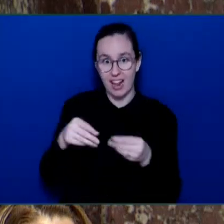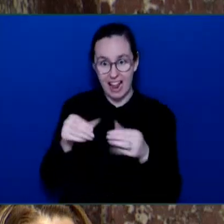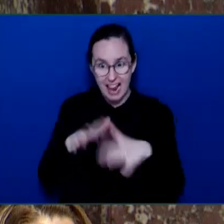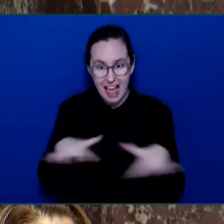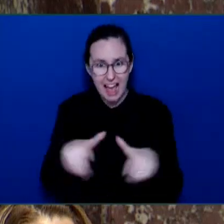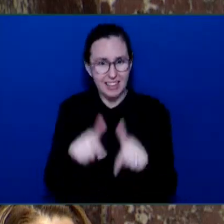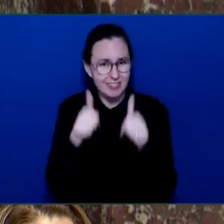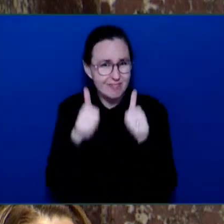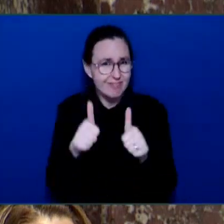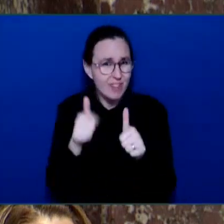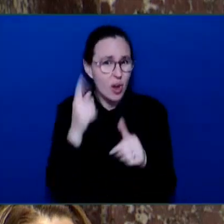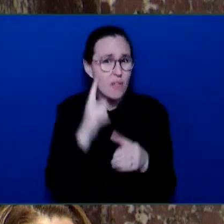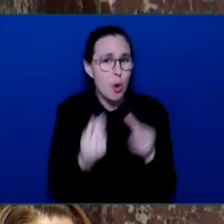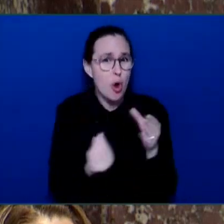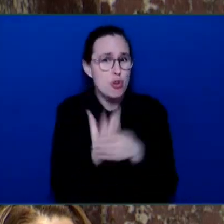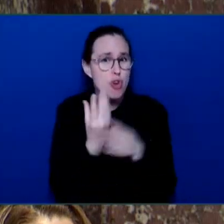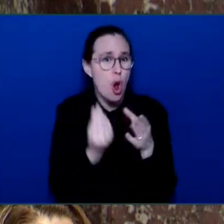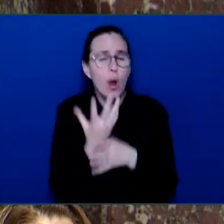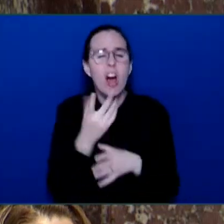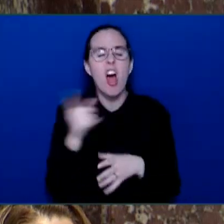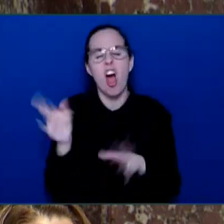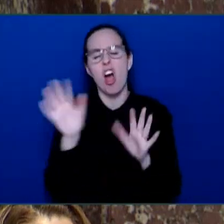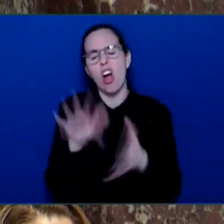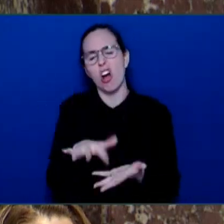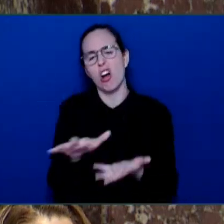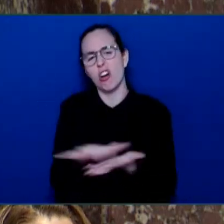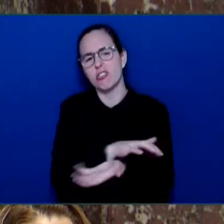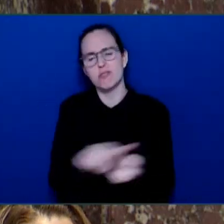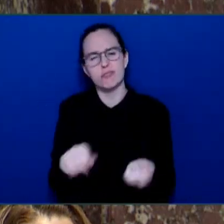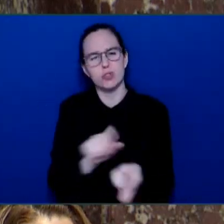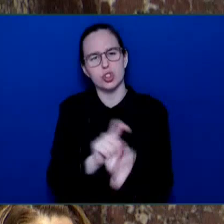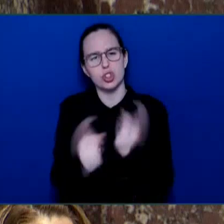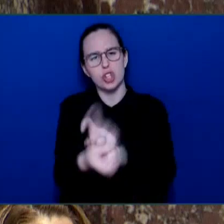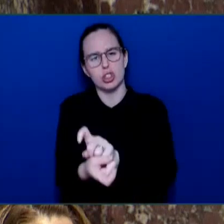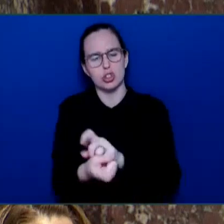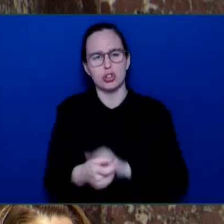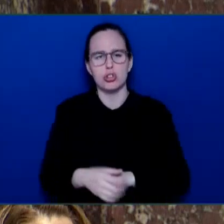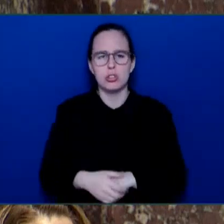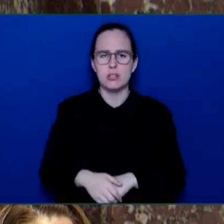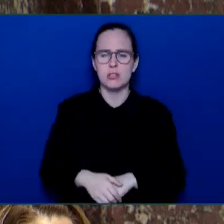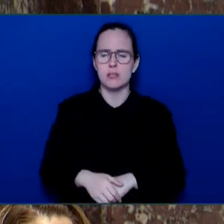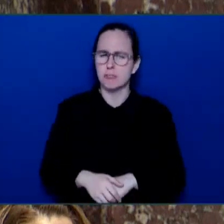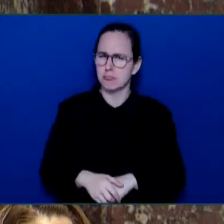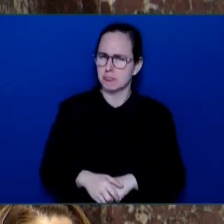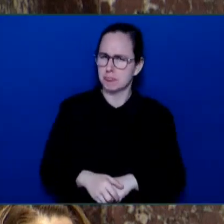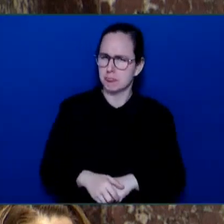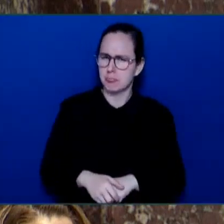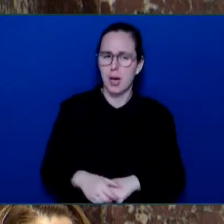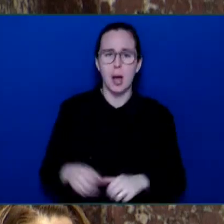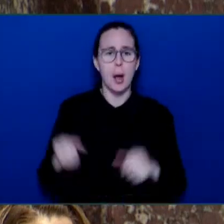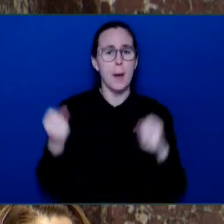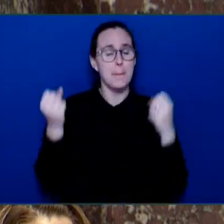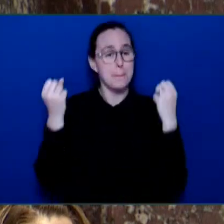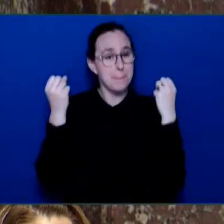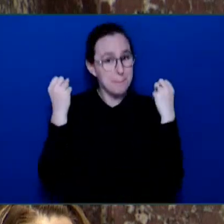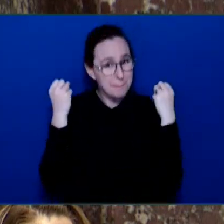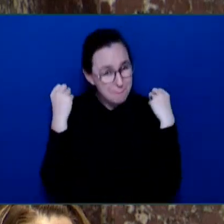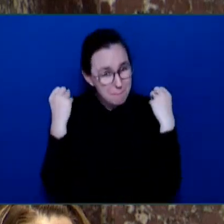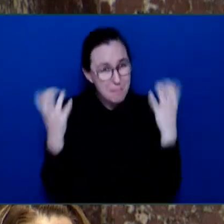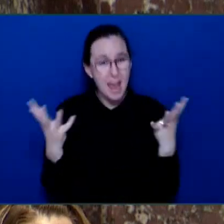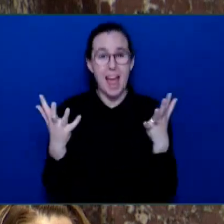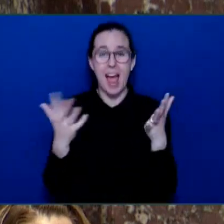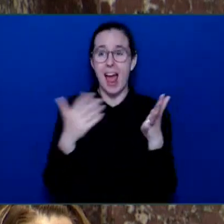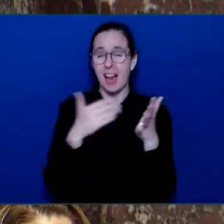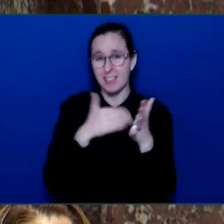marginal agricultural land available in British Columbia where homes could be built. To the Minister of Housing, why is this government more concerned